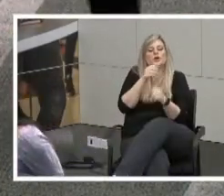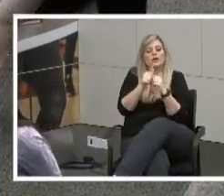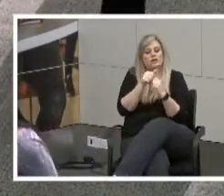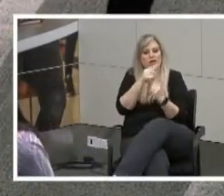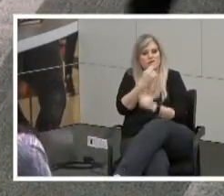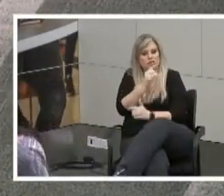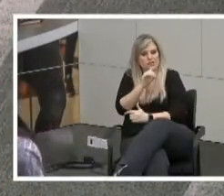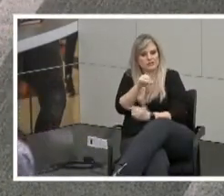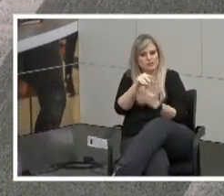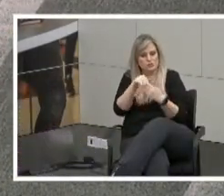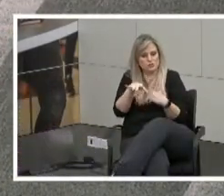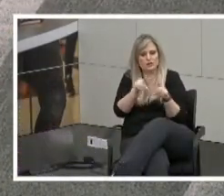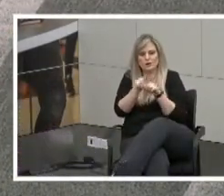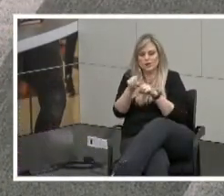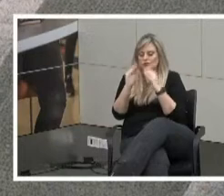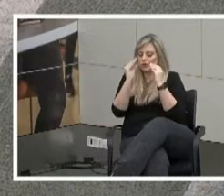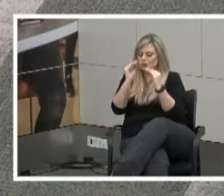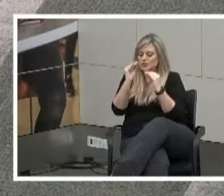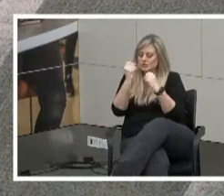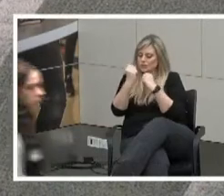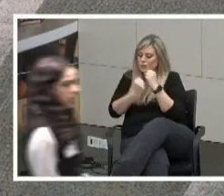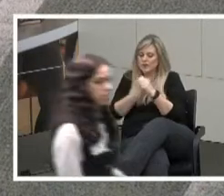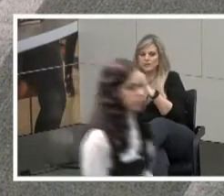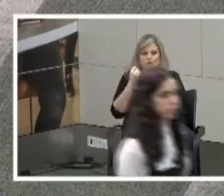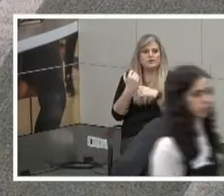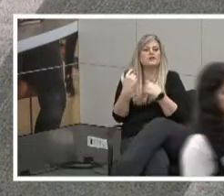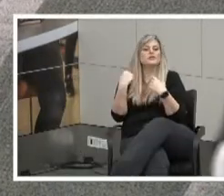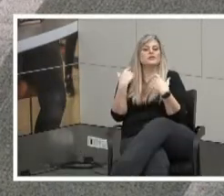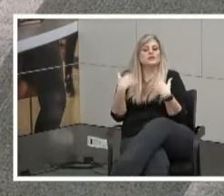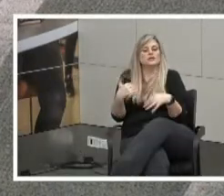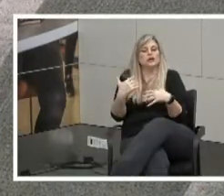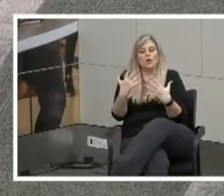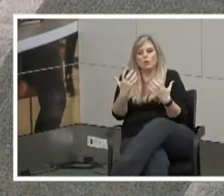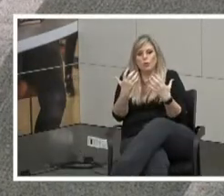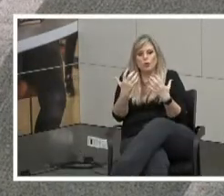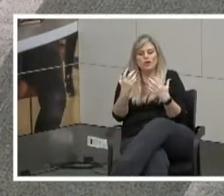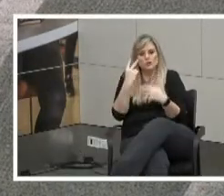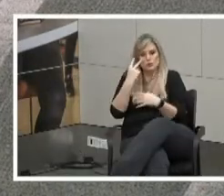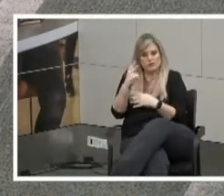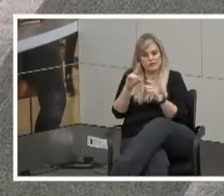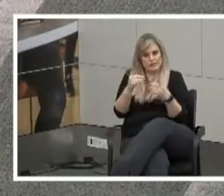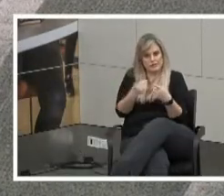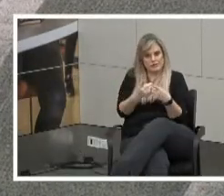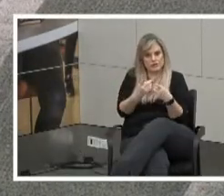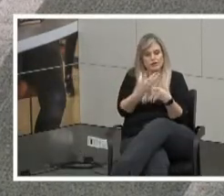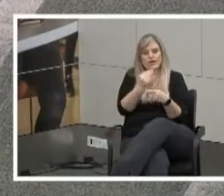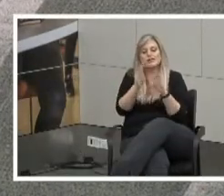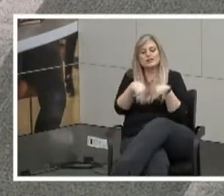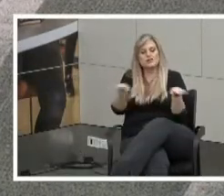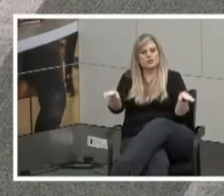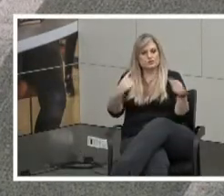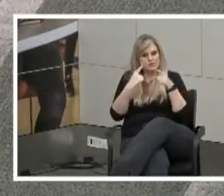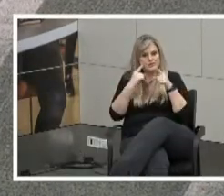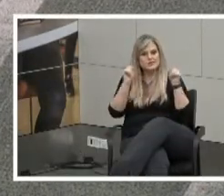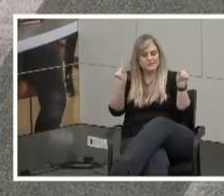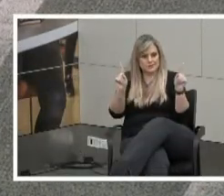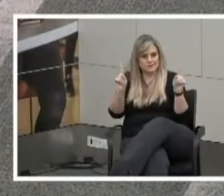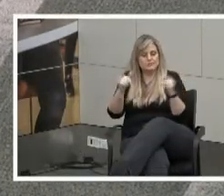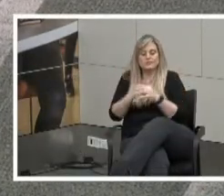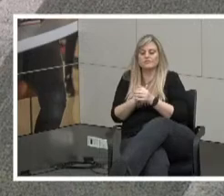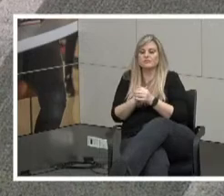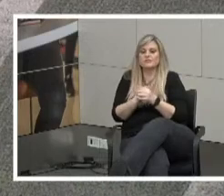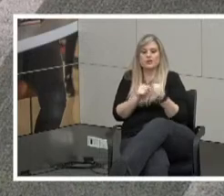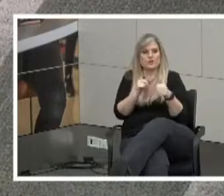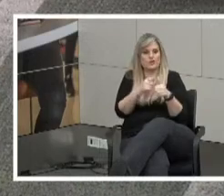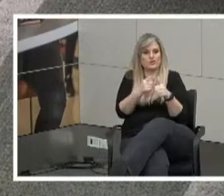students and lifelong educator I want nothing more than to see the district and its children succeed the first